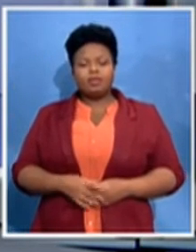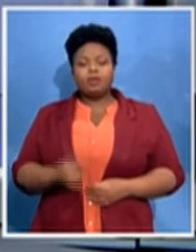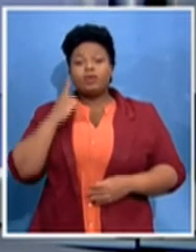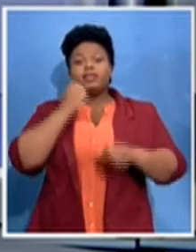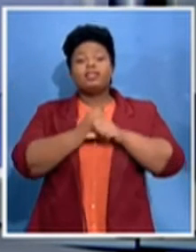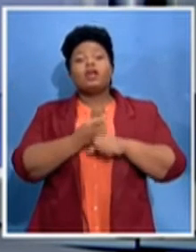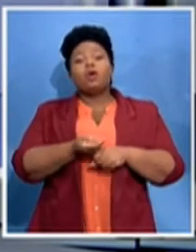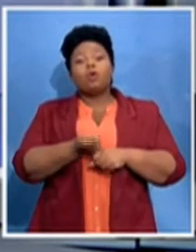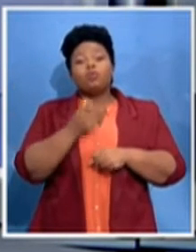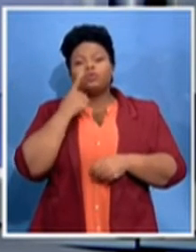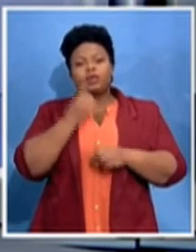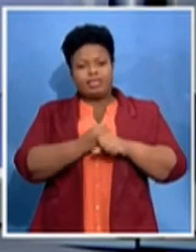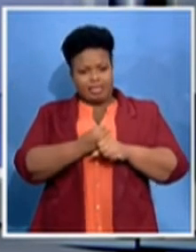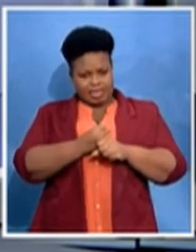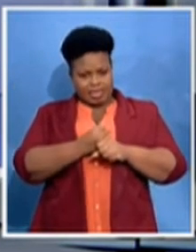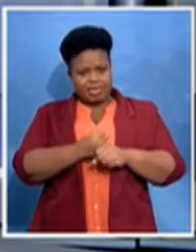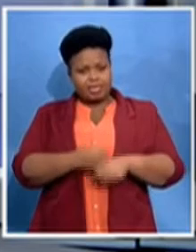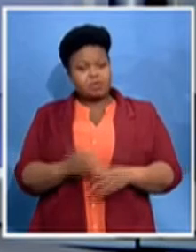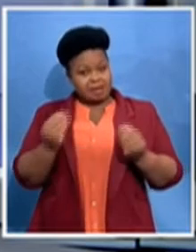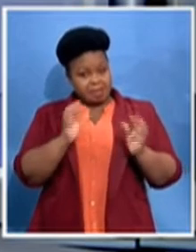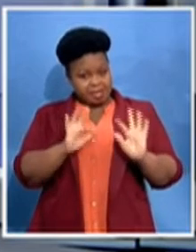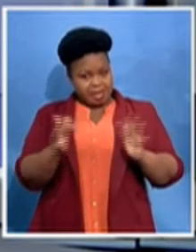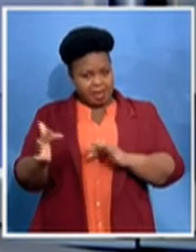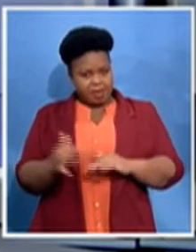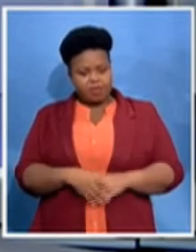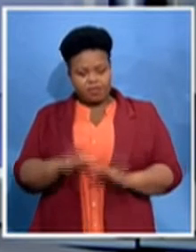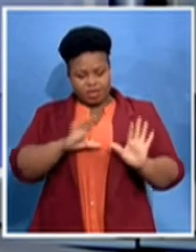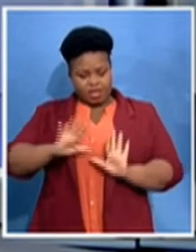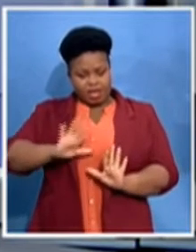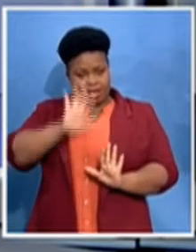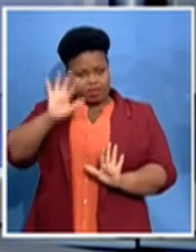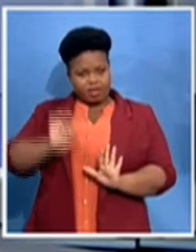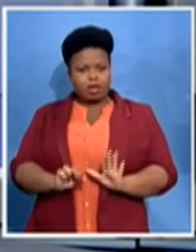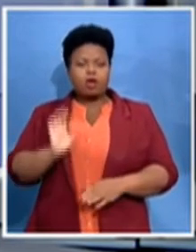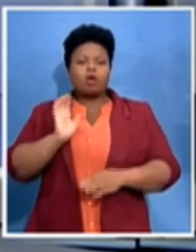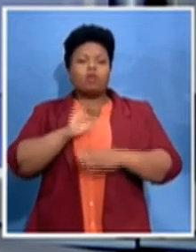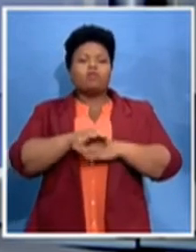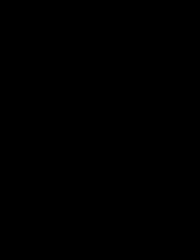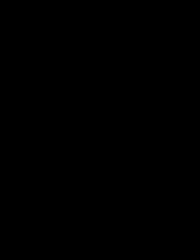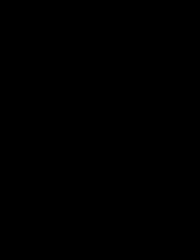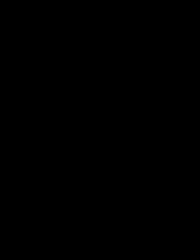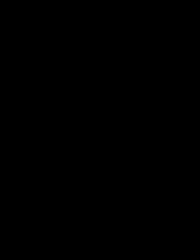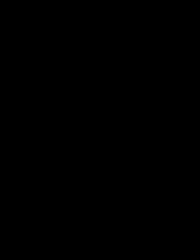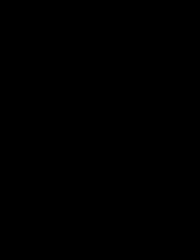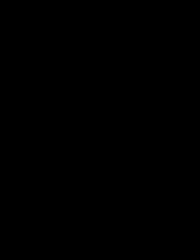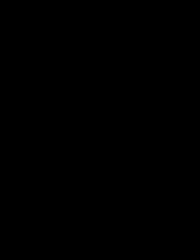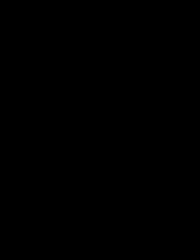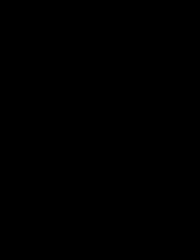numbers here on the continent. To date, over 3.7 million cases, cumulative